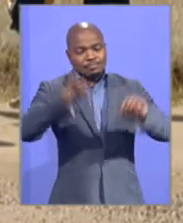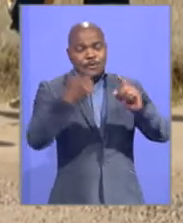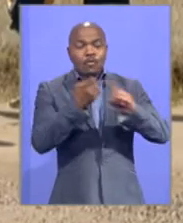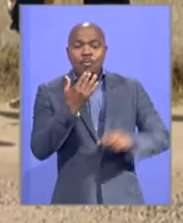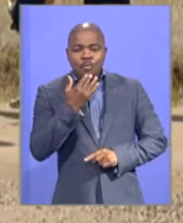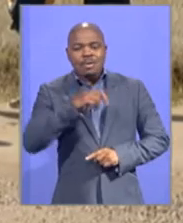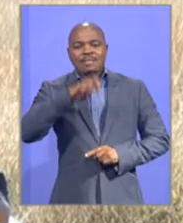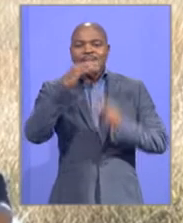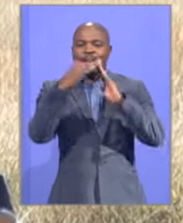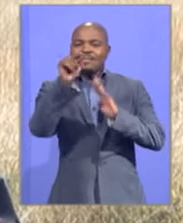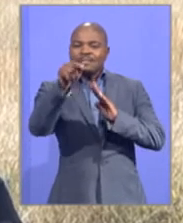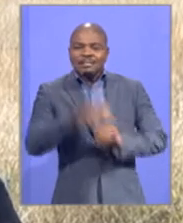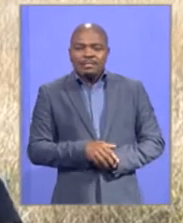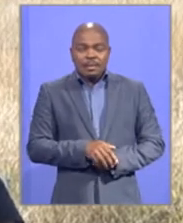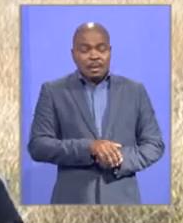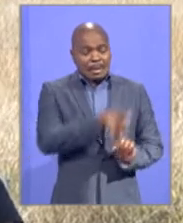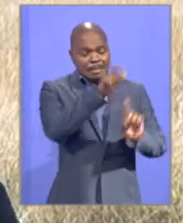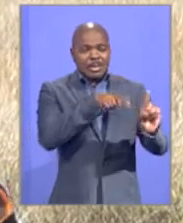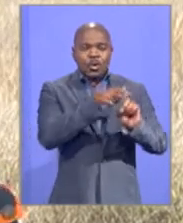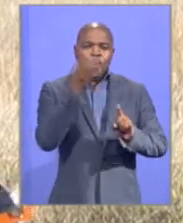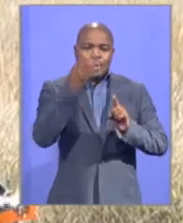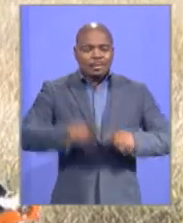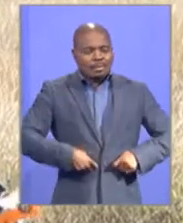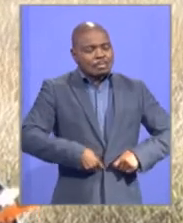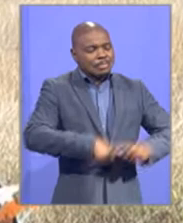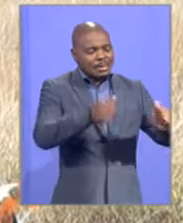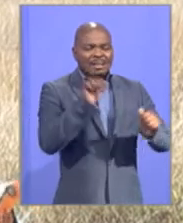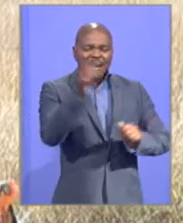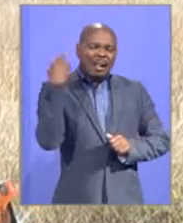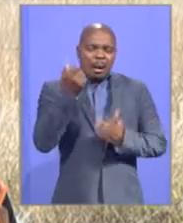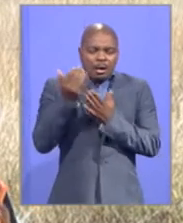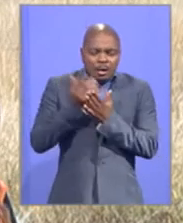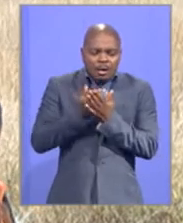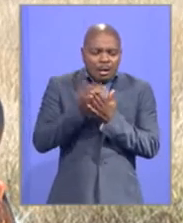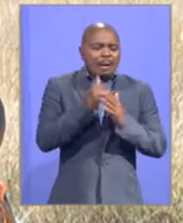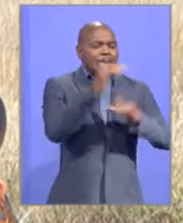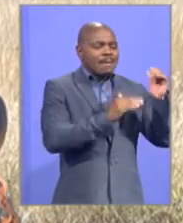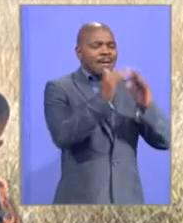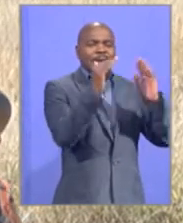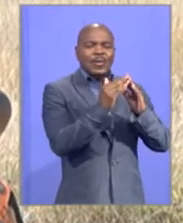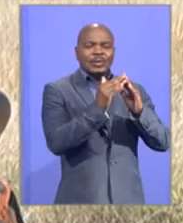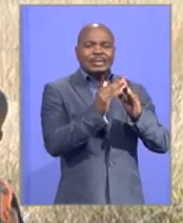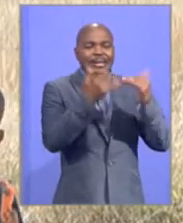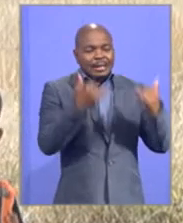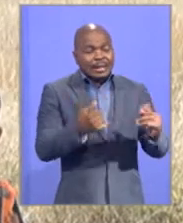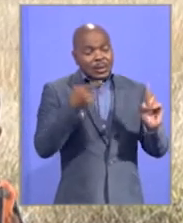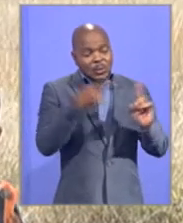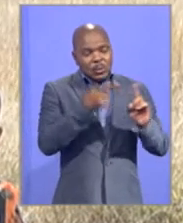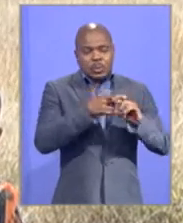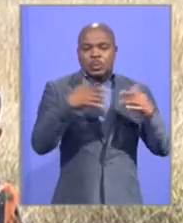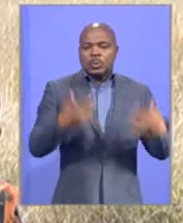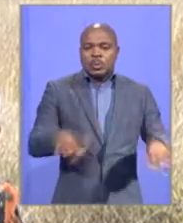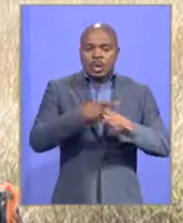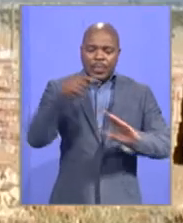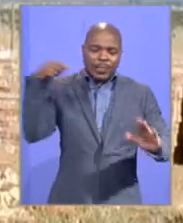ke ntlo ya kgosi. Moagi yono a re o dirisitse madi a neng a bolokile go aga ntlo jaanong ke mongwe wa baagi ba